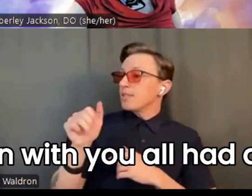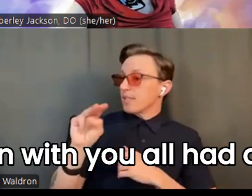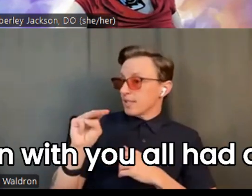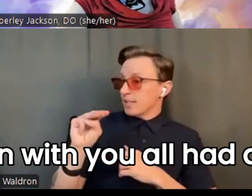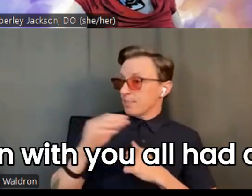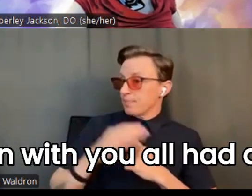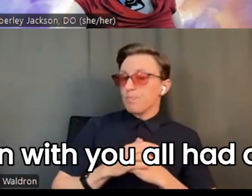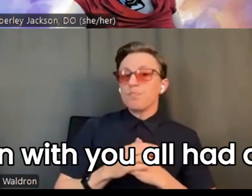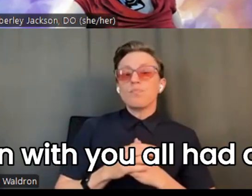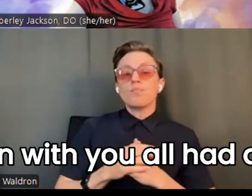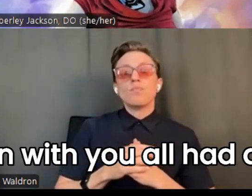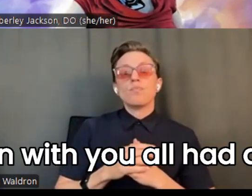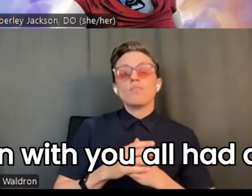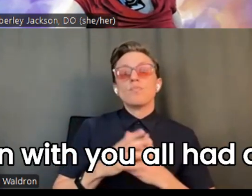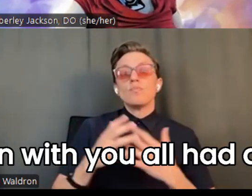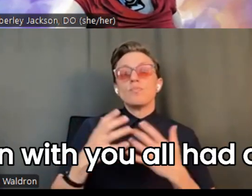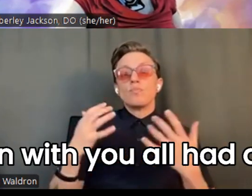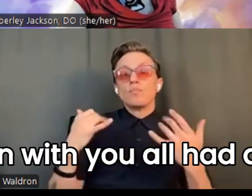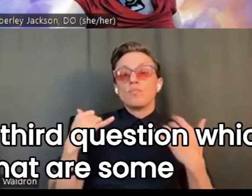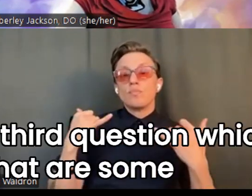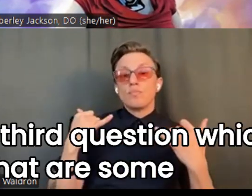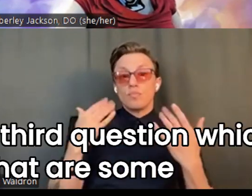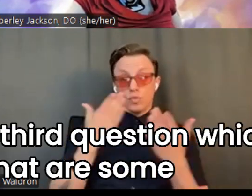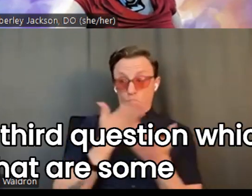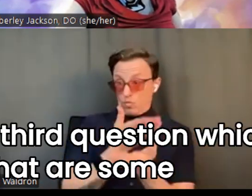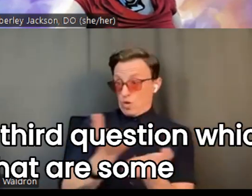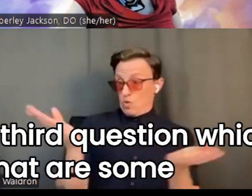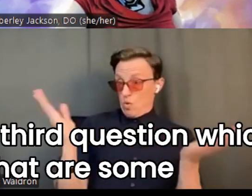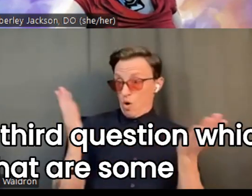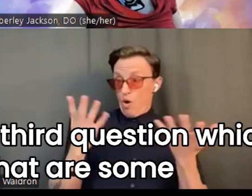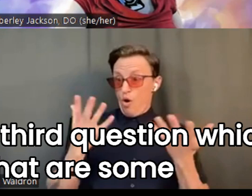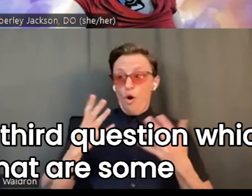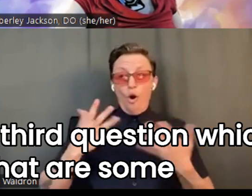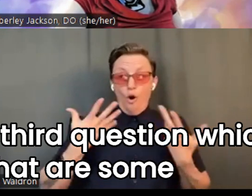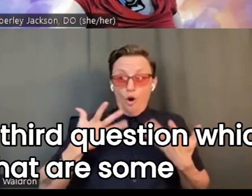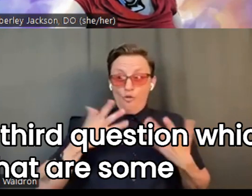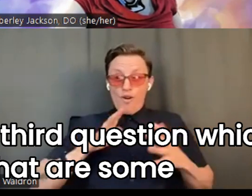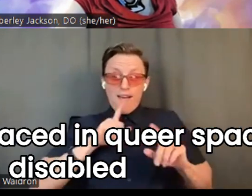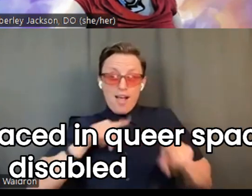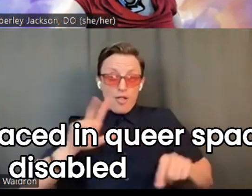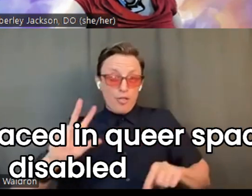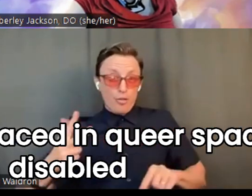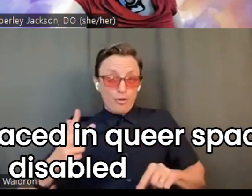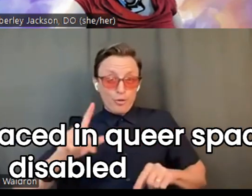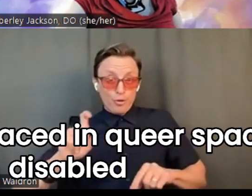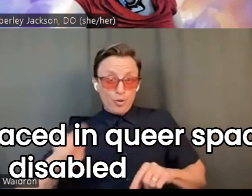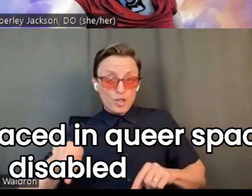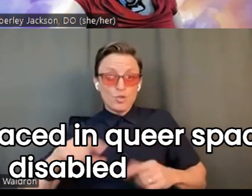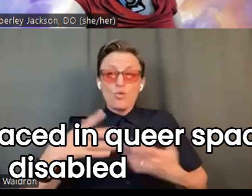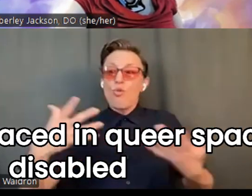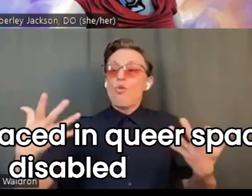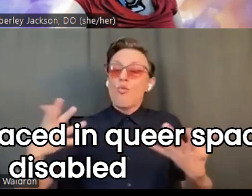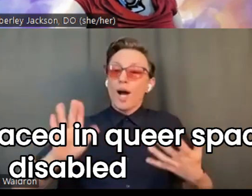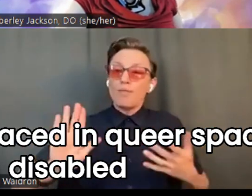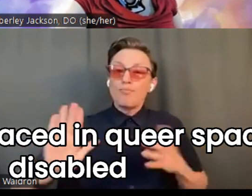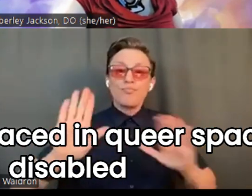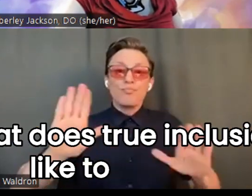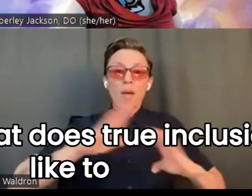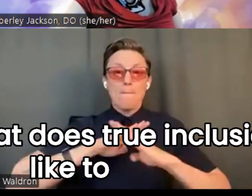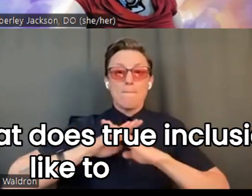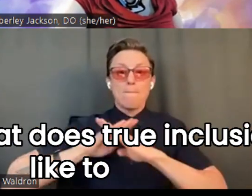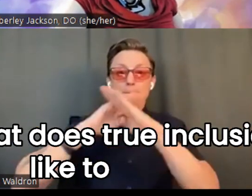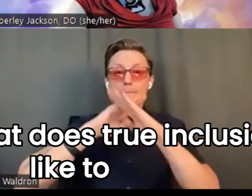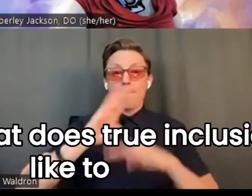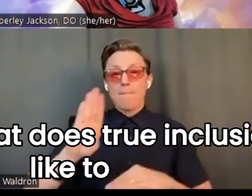So I want to open with, you all had actually answered our third question, which was, what are some barriers you've faced in queer spaces as a